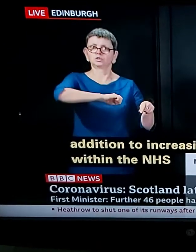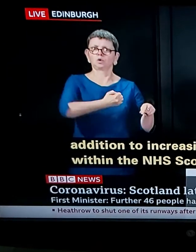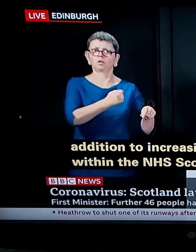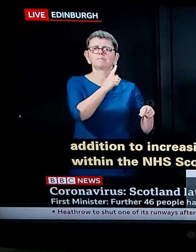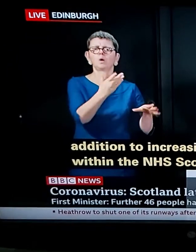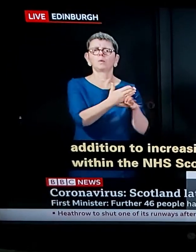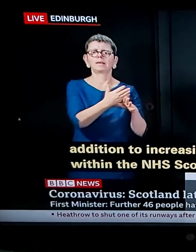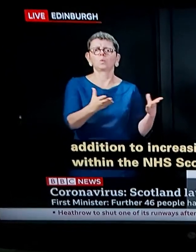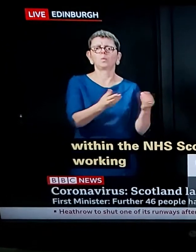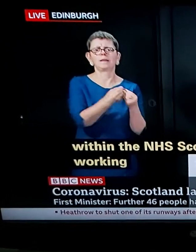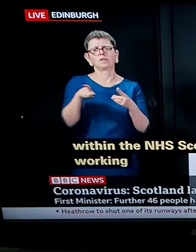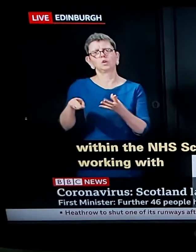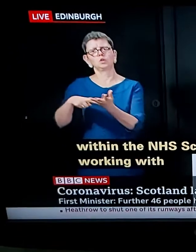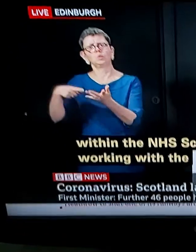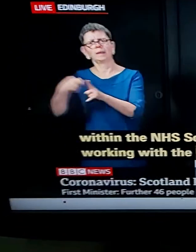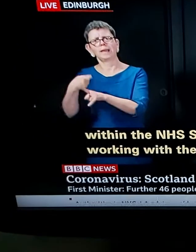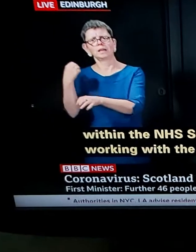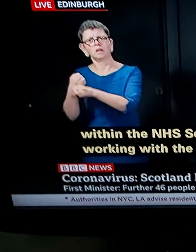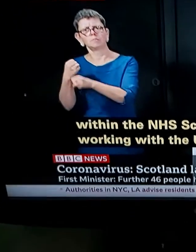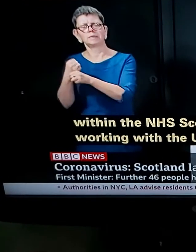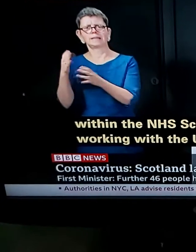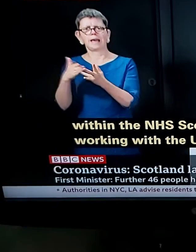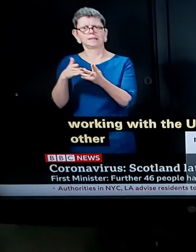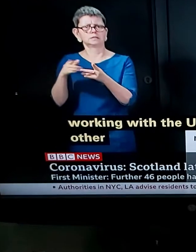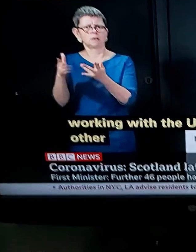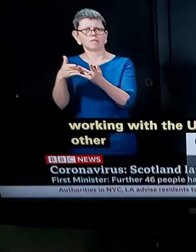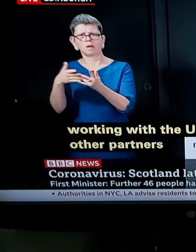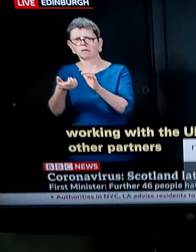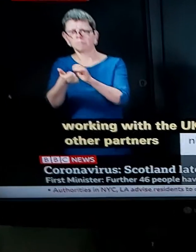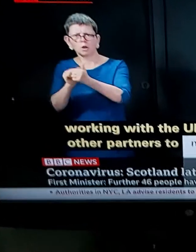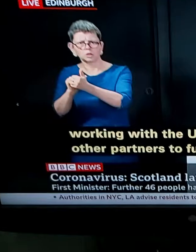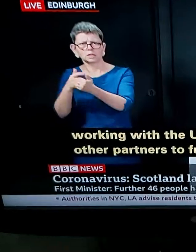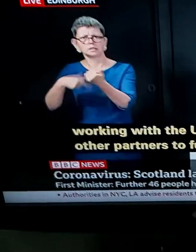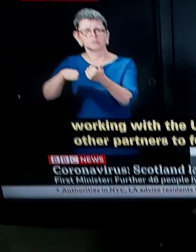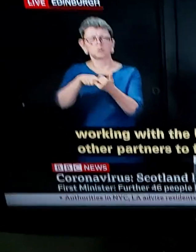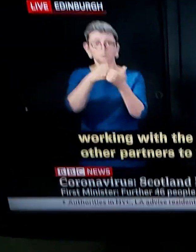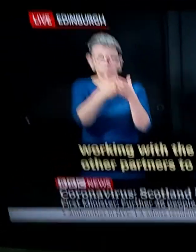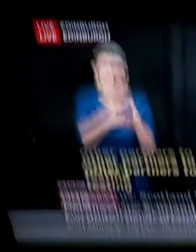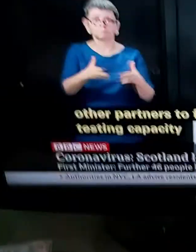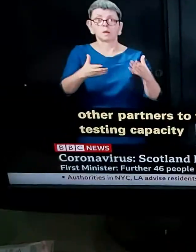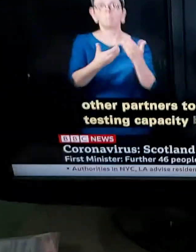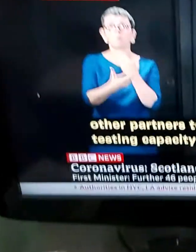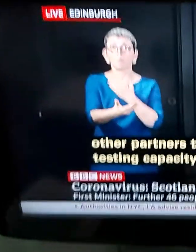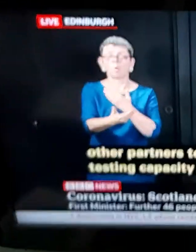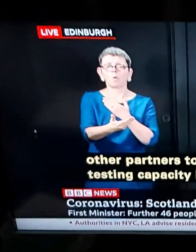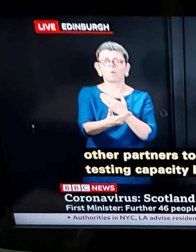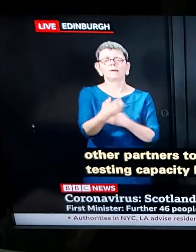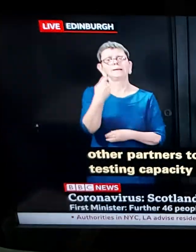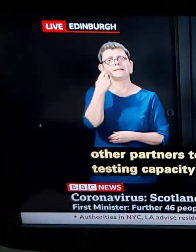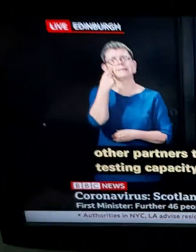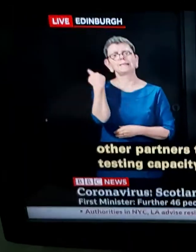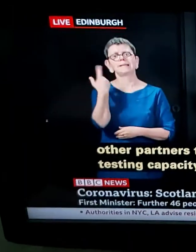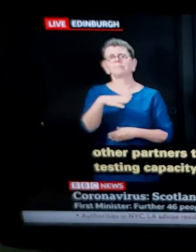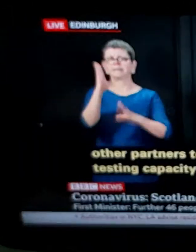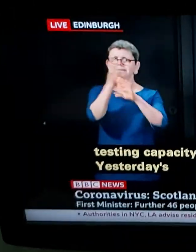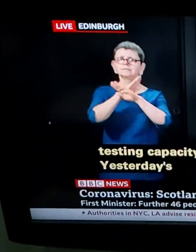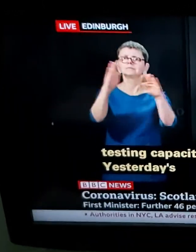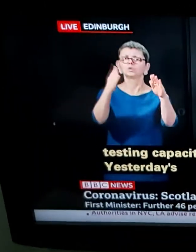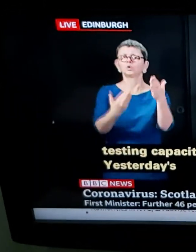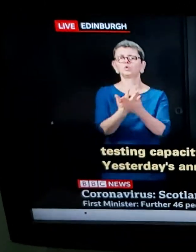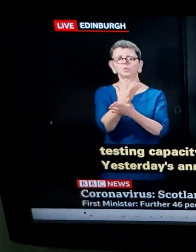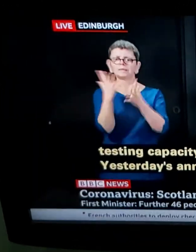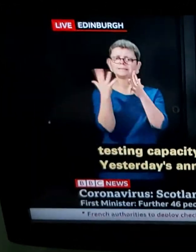partners to further increase testing capacity beyond that. Yesterday's announcement that a new testing facility is being